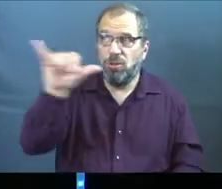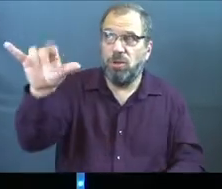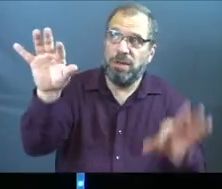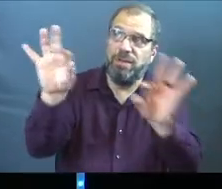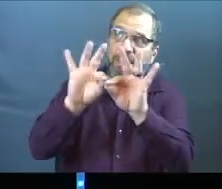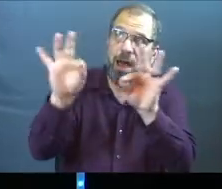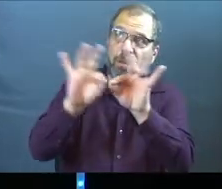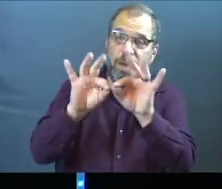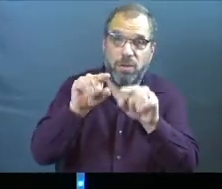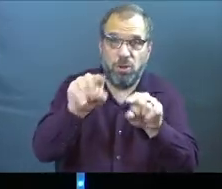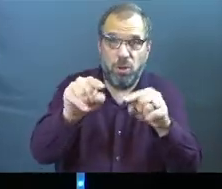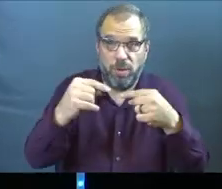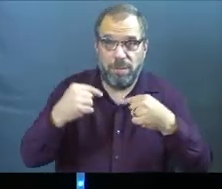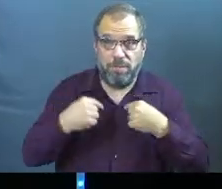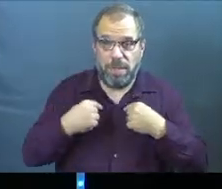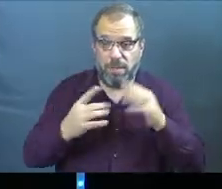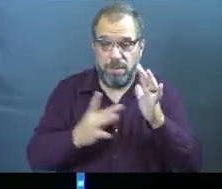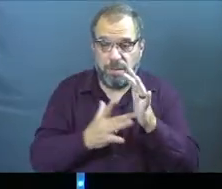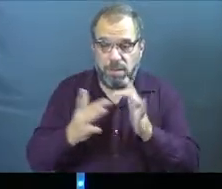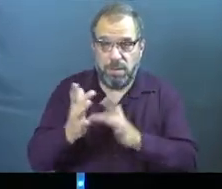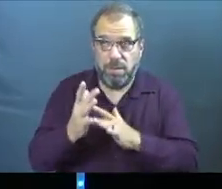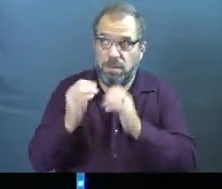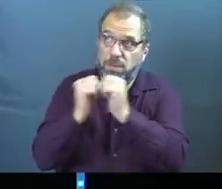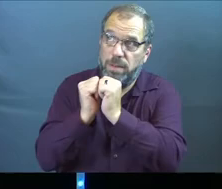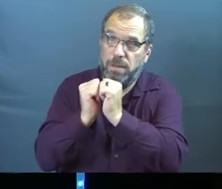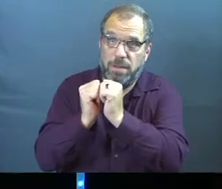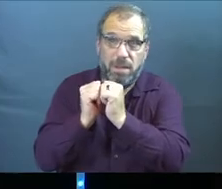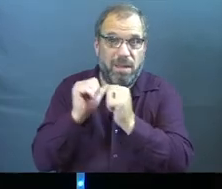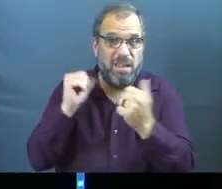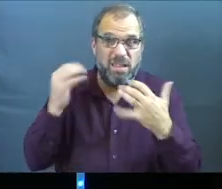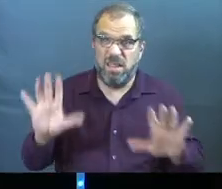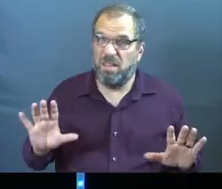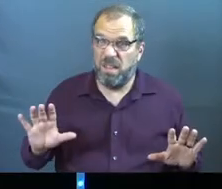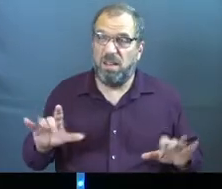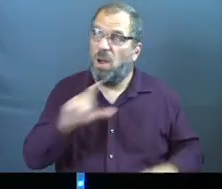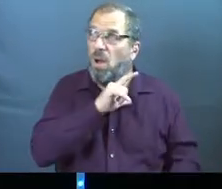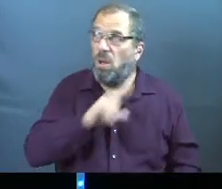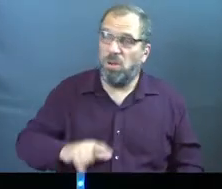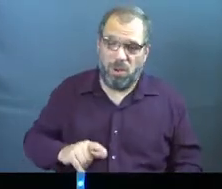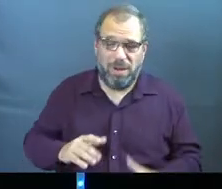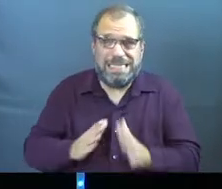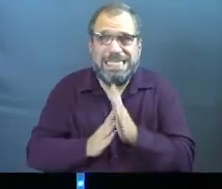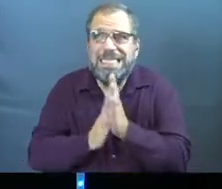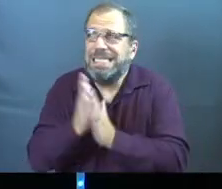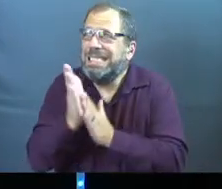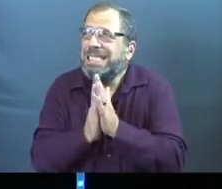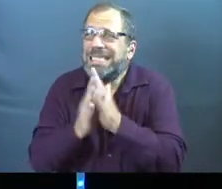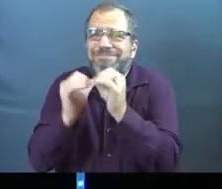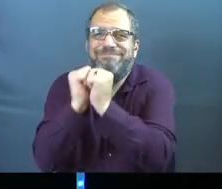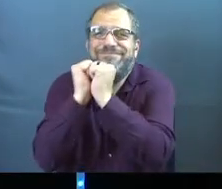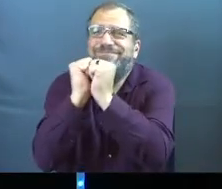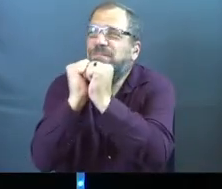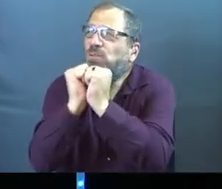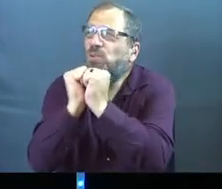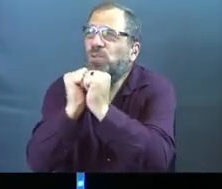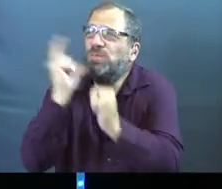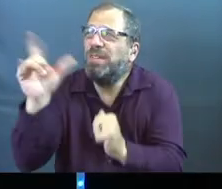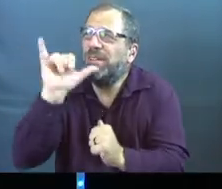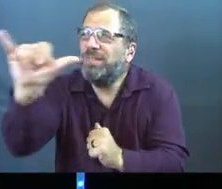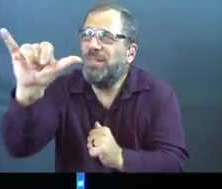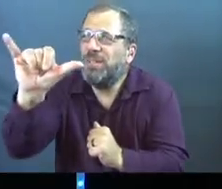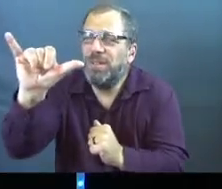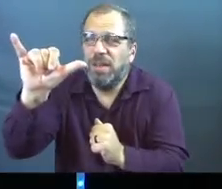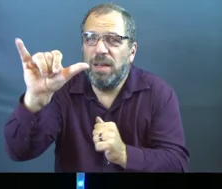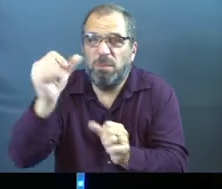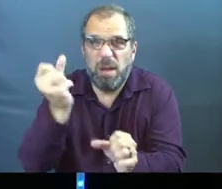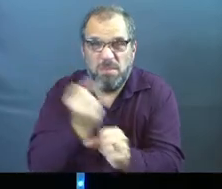valuable. And as individuals in our relationship with Jesus, here it is. That's it, right? Lord, I can't wait to spend eternity with you. But God didn't